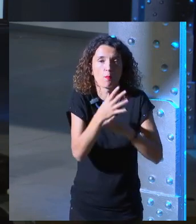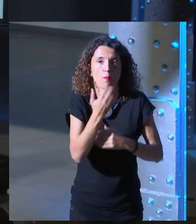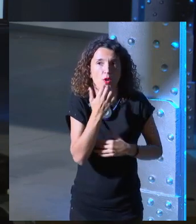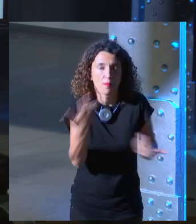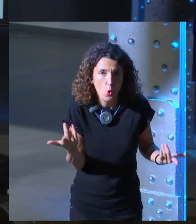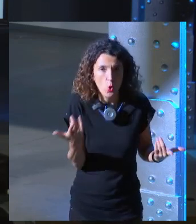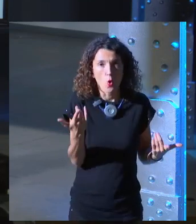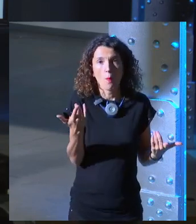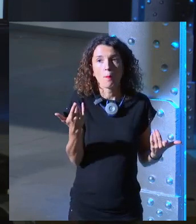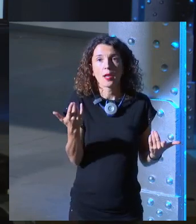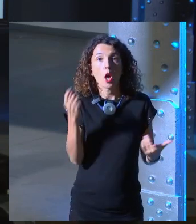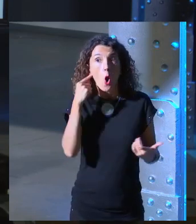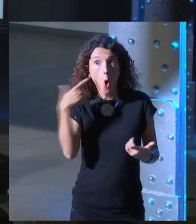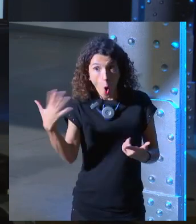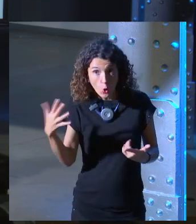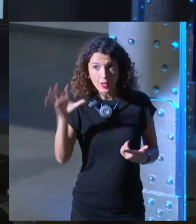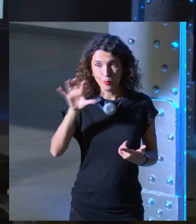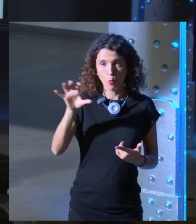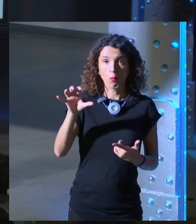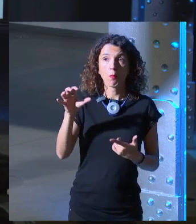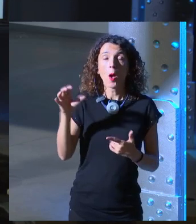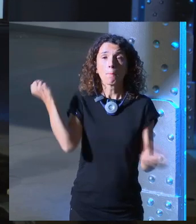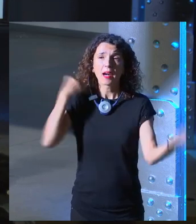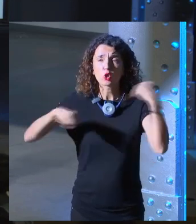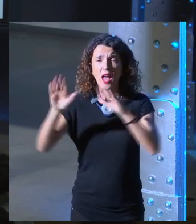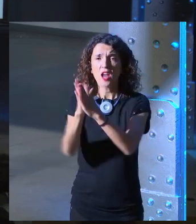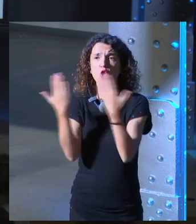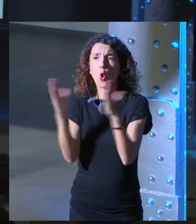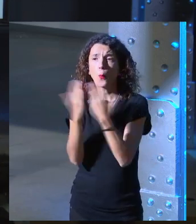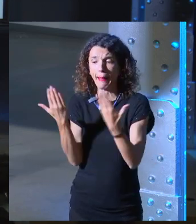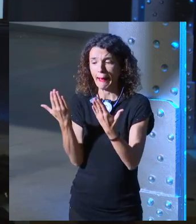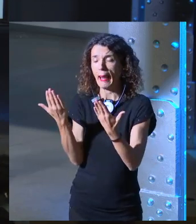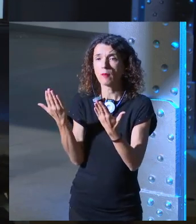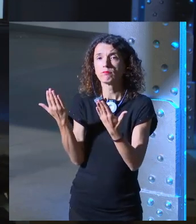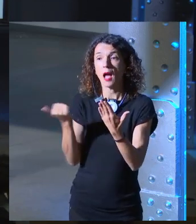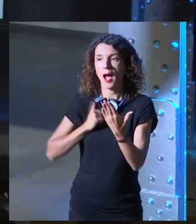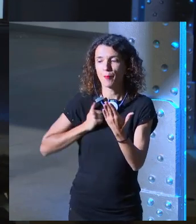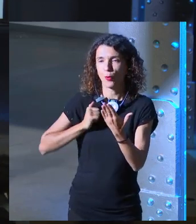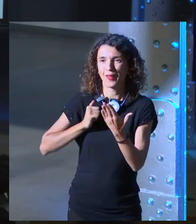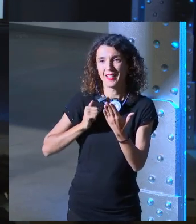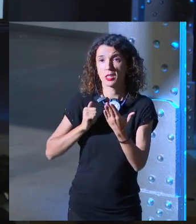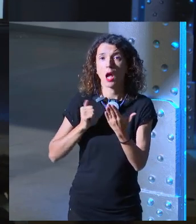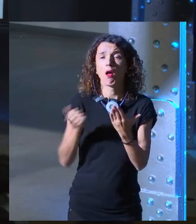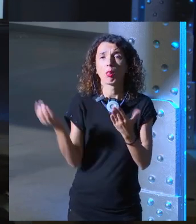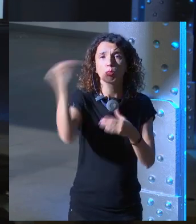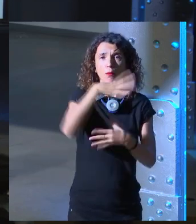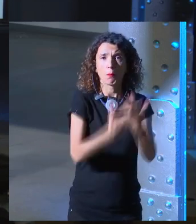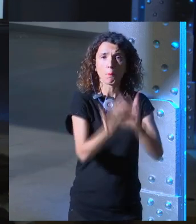You know, that's a bit of a worry. But at the same time, these things are not fixed. You know, it's